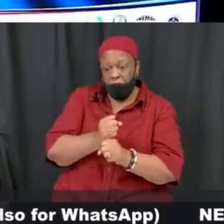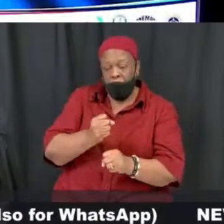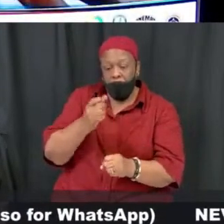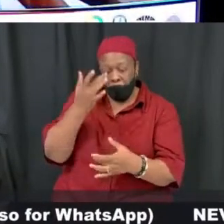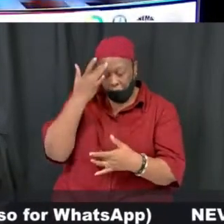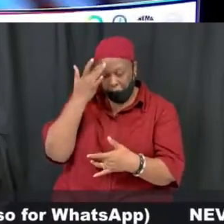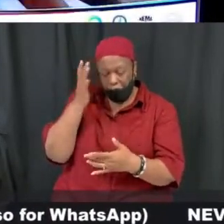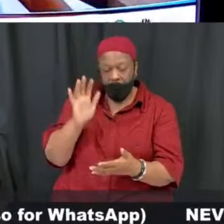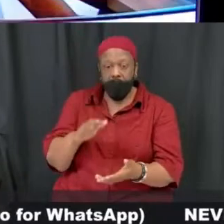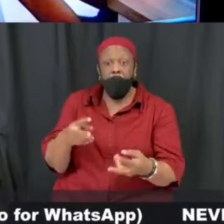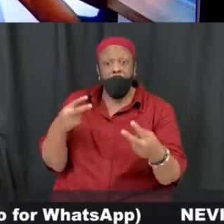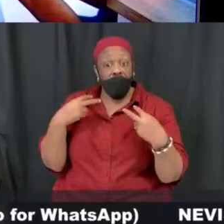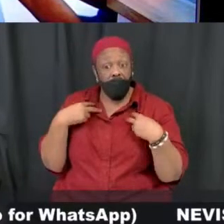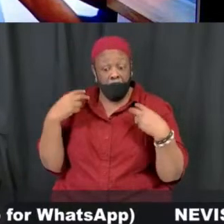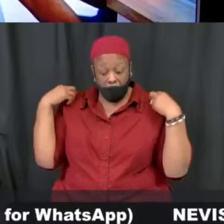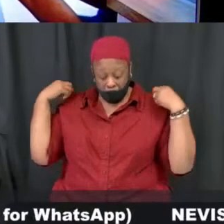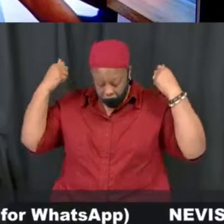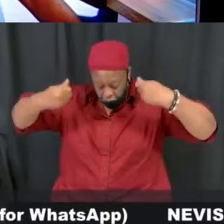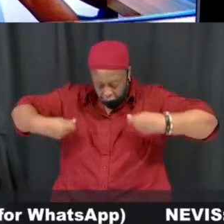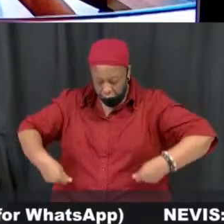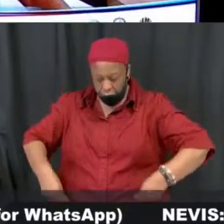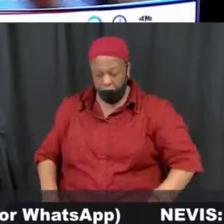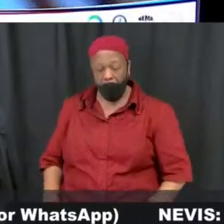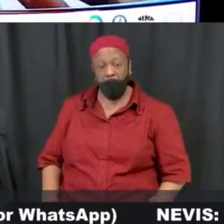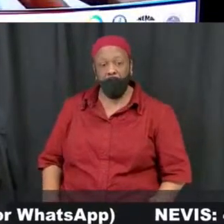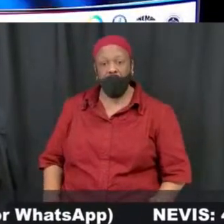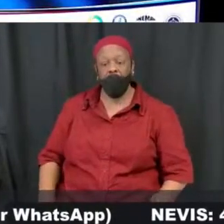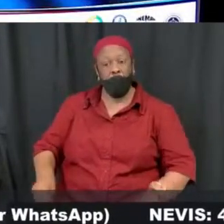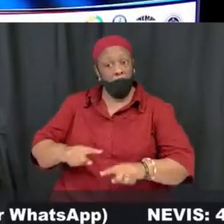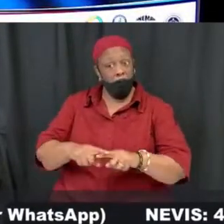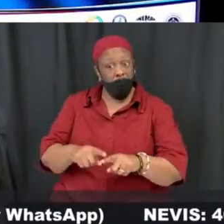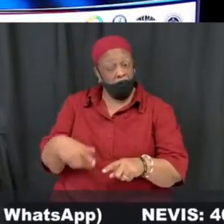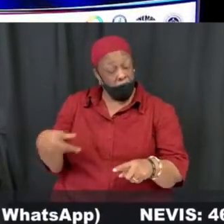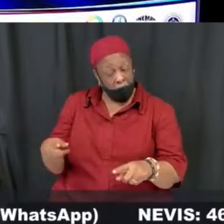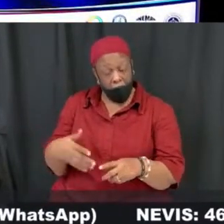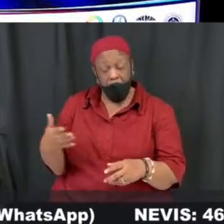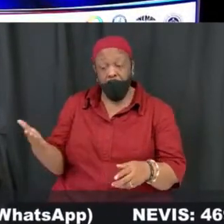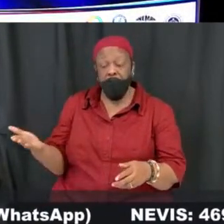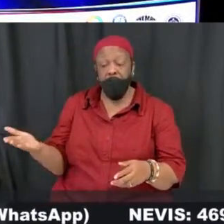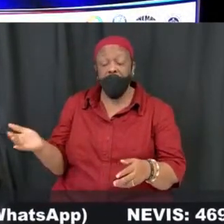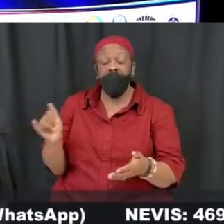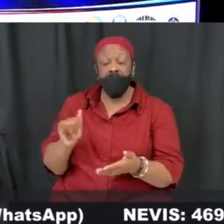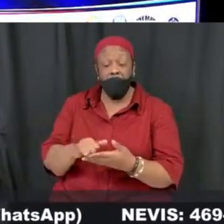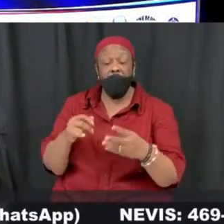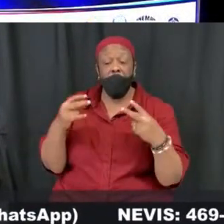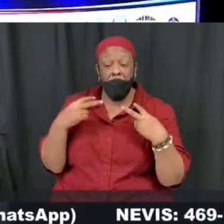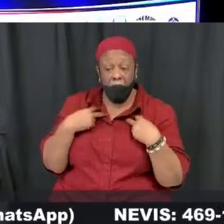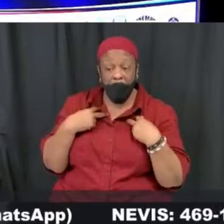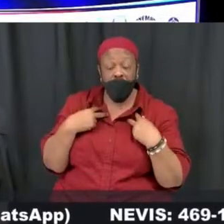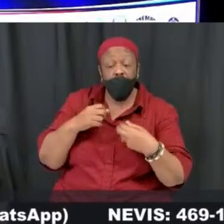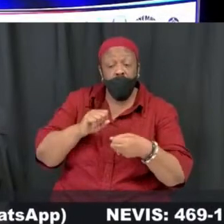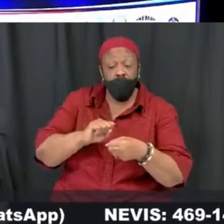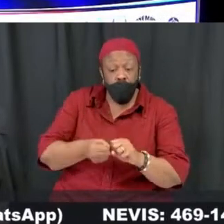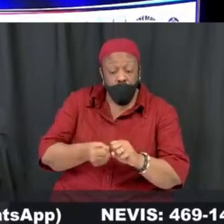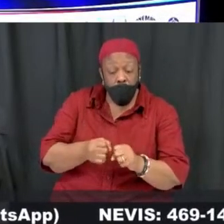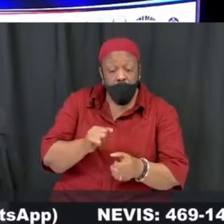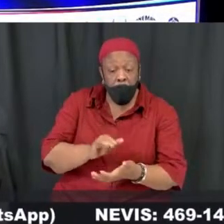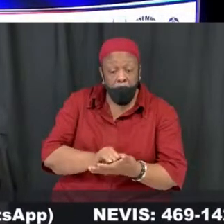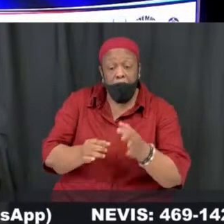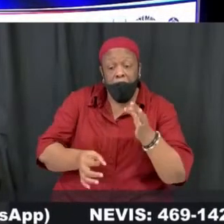PPEs, testing reagents, and testing kits for COVID-19. And so we've made sure that we prepared